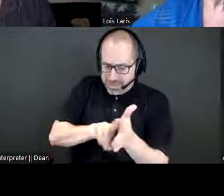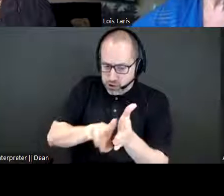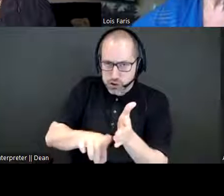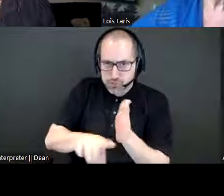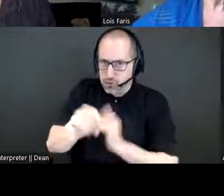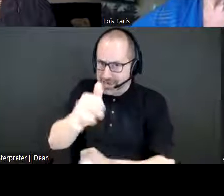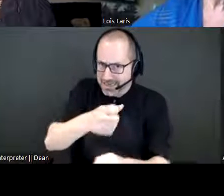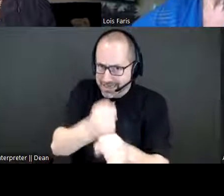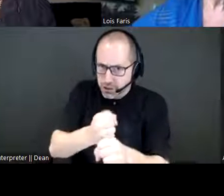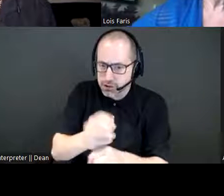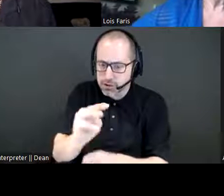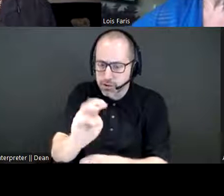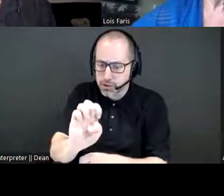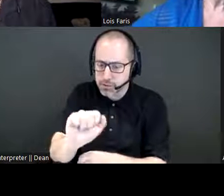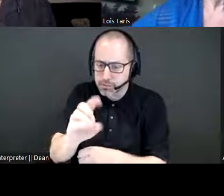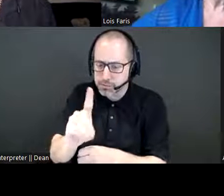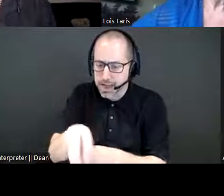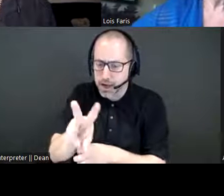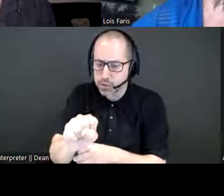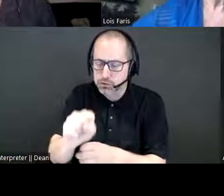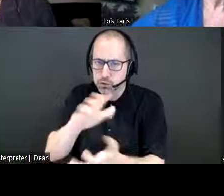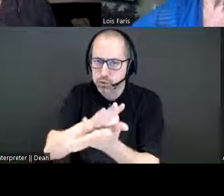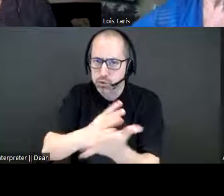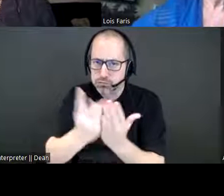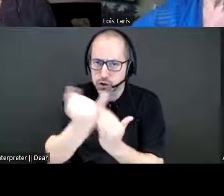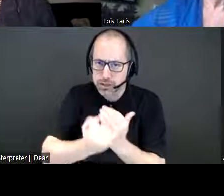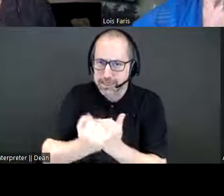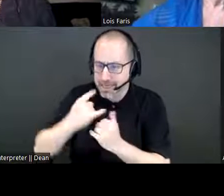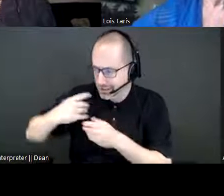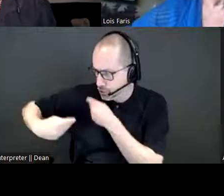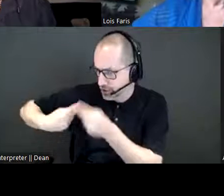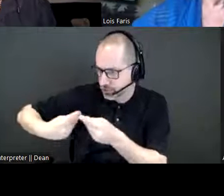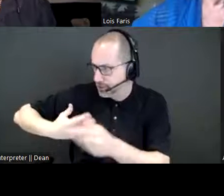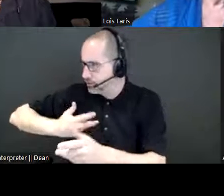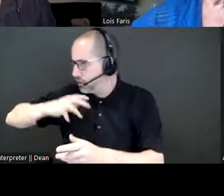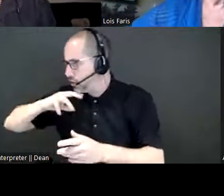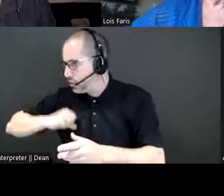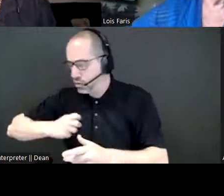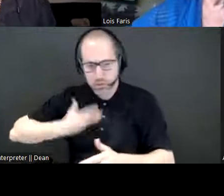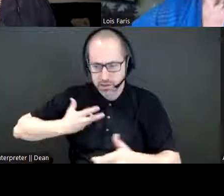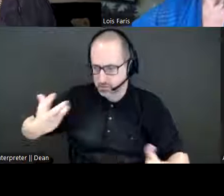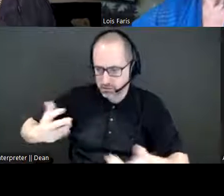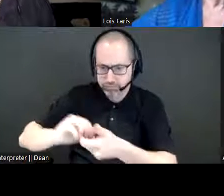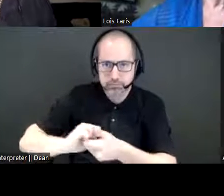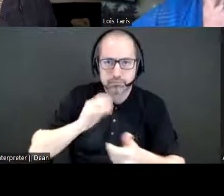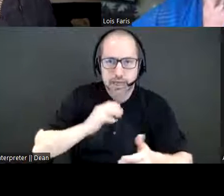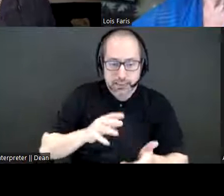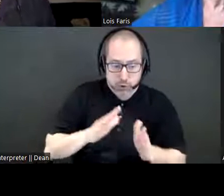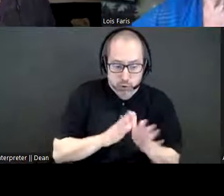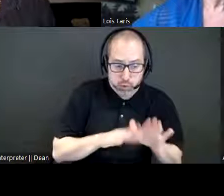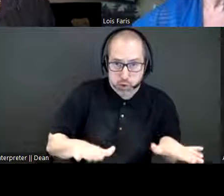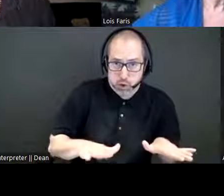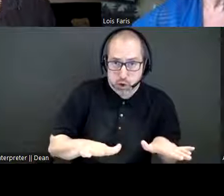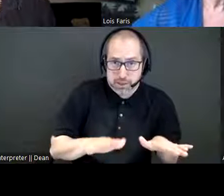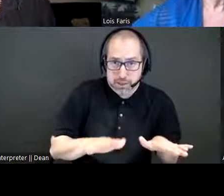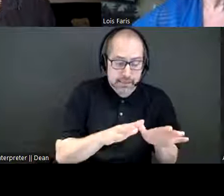an intergenerational immersion initiative that brought school-aged children into a care home to nurture